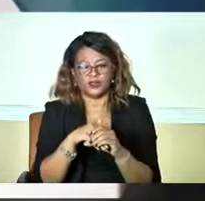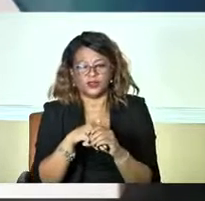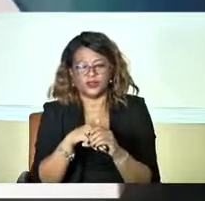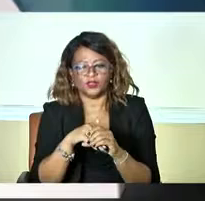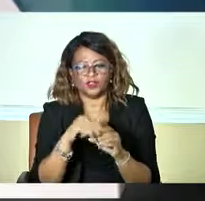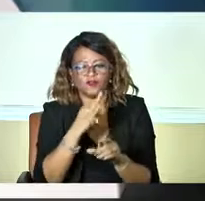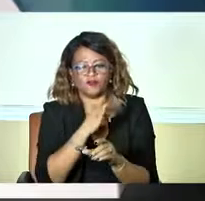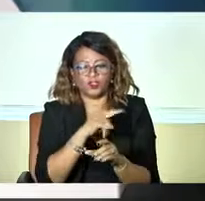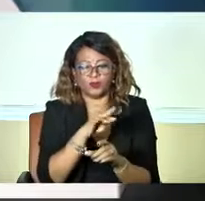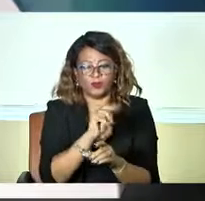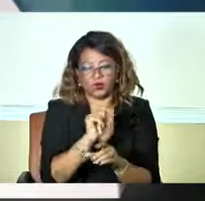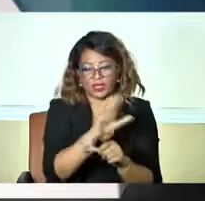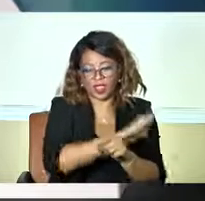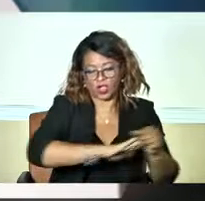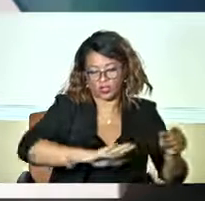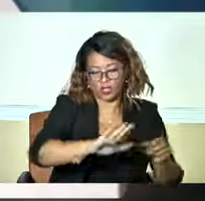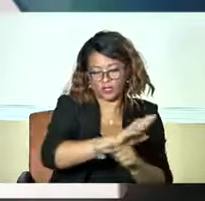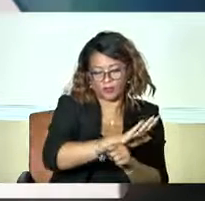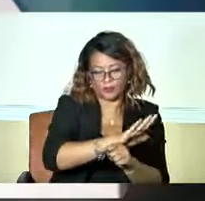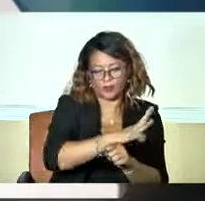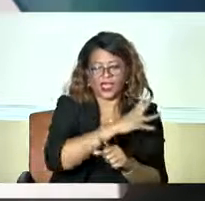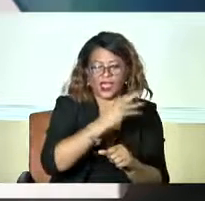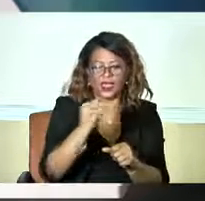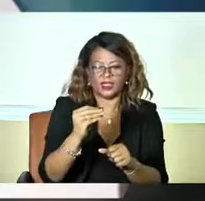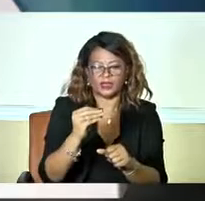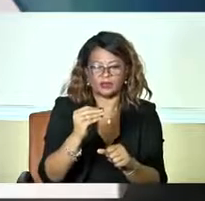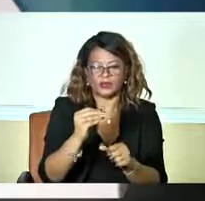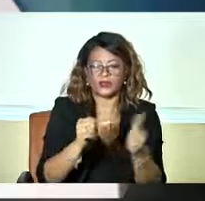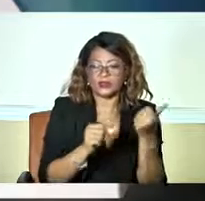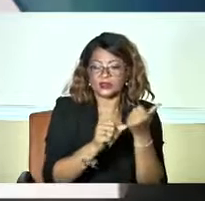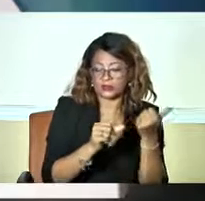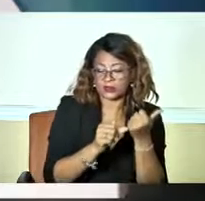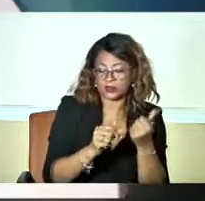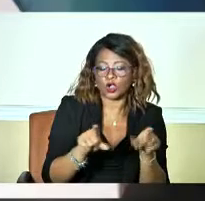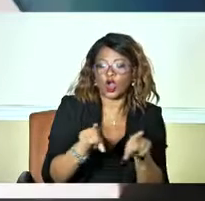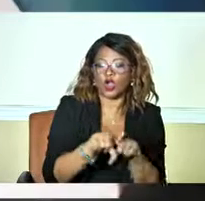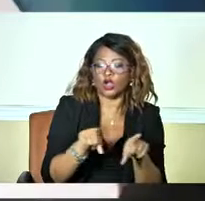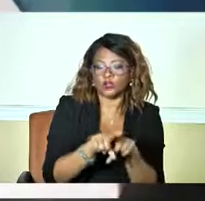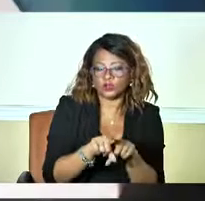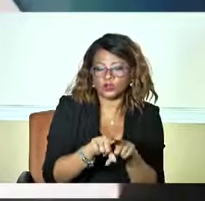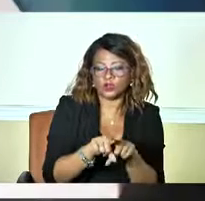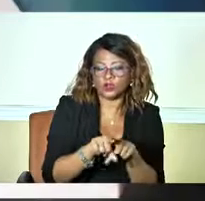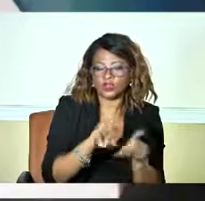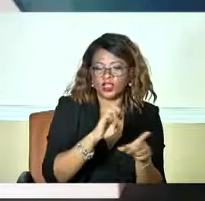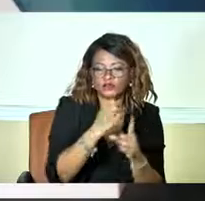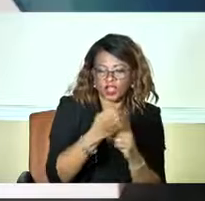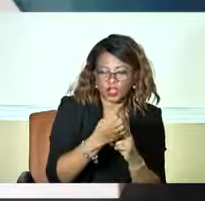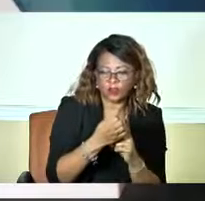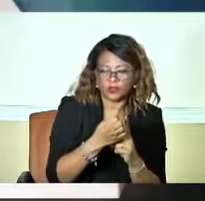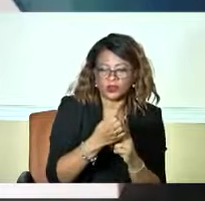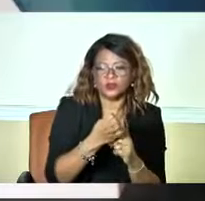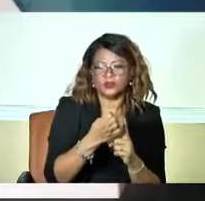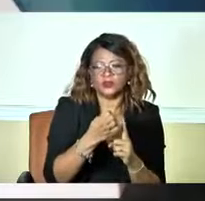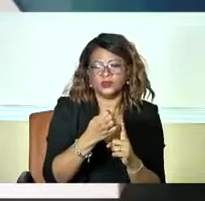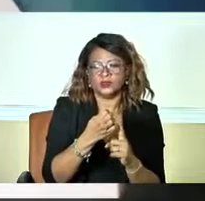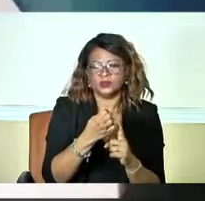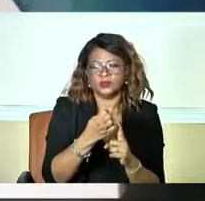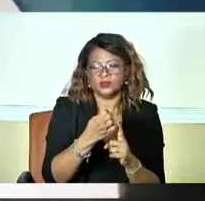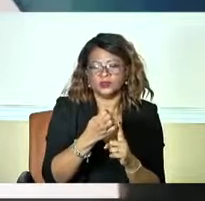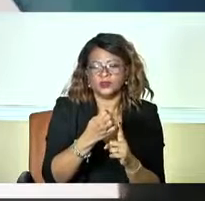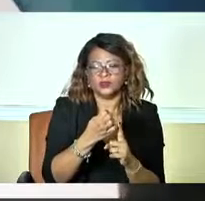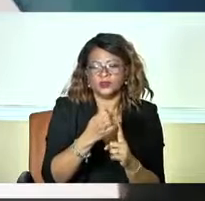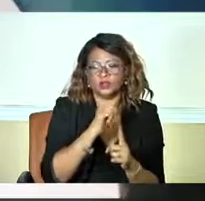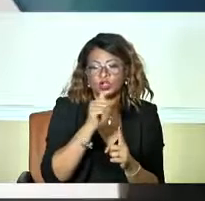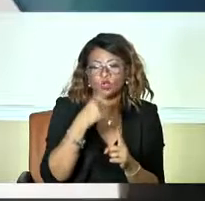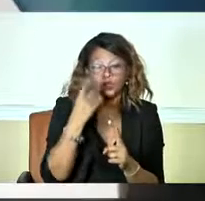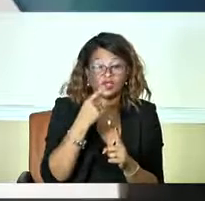the Freeport area and have been assisting also with environmental matters, not